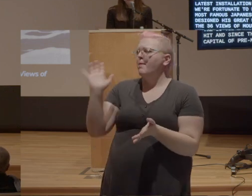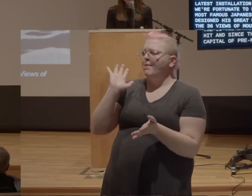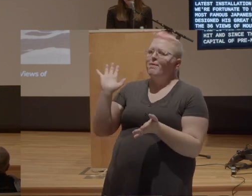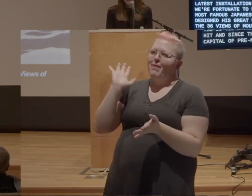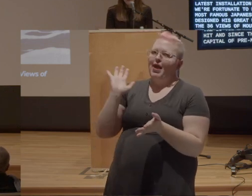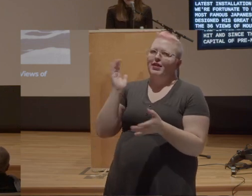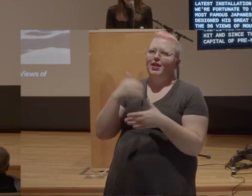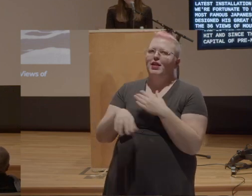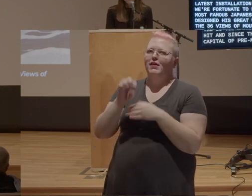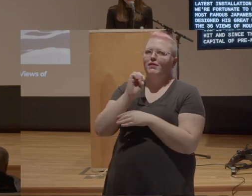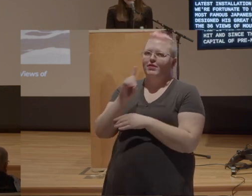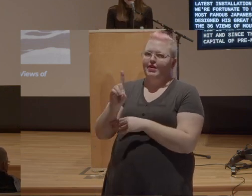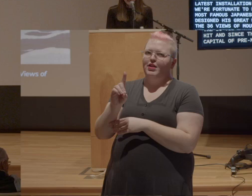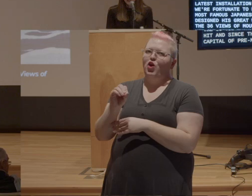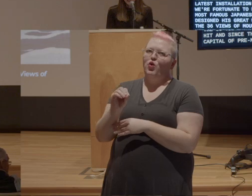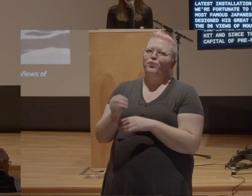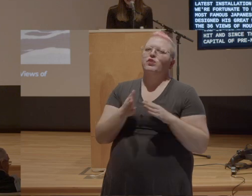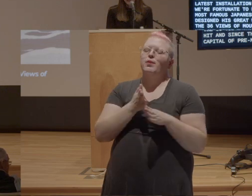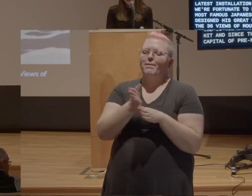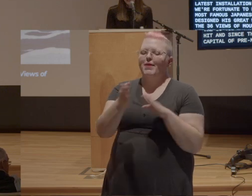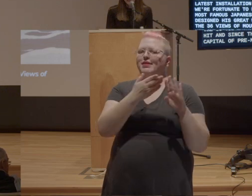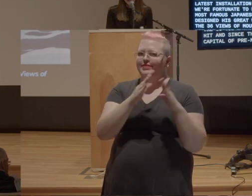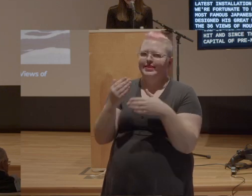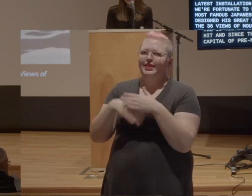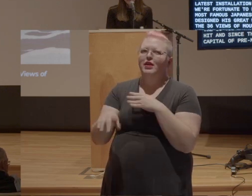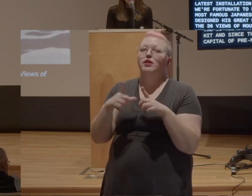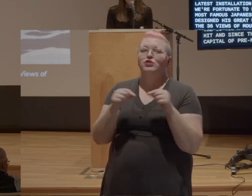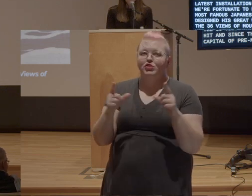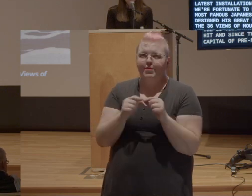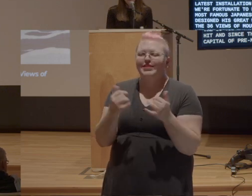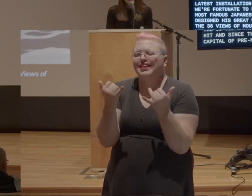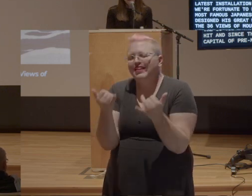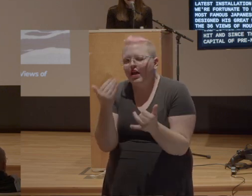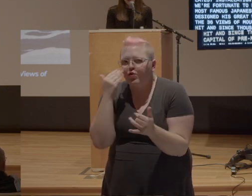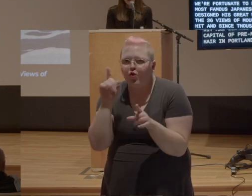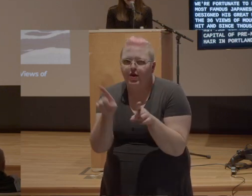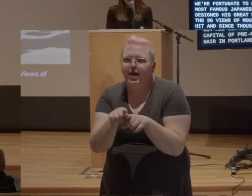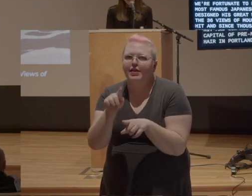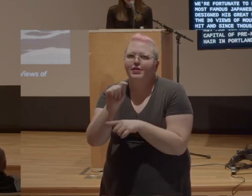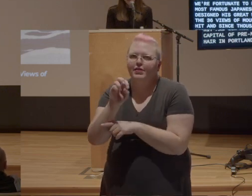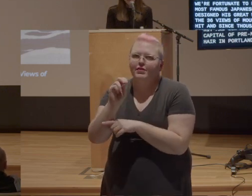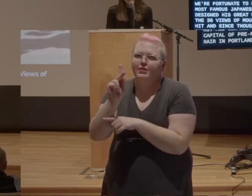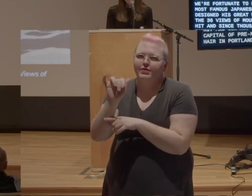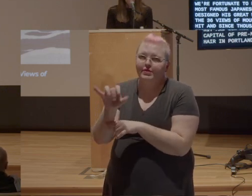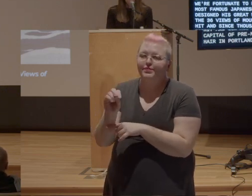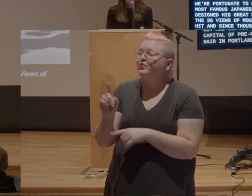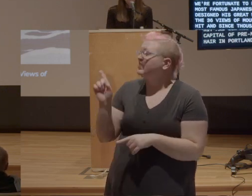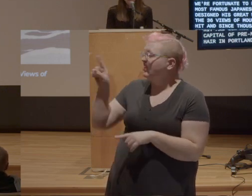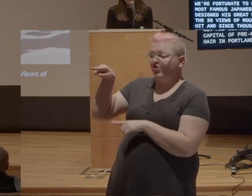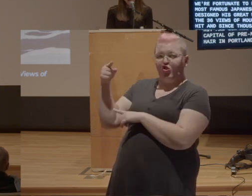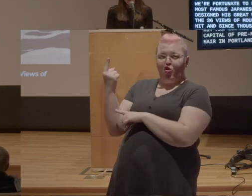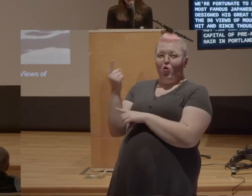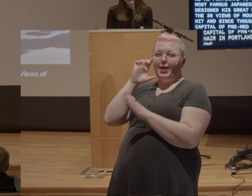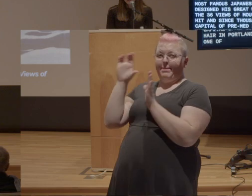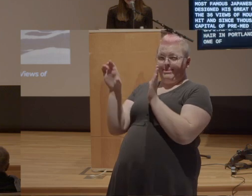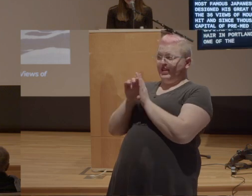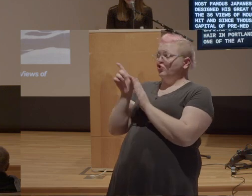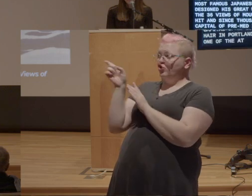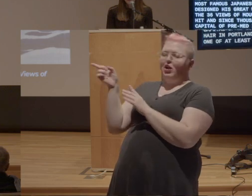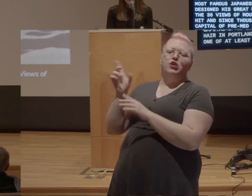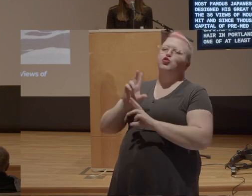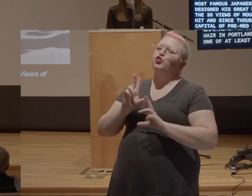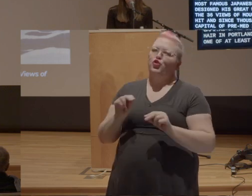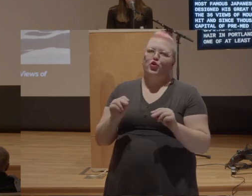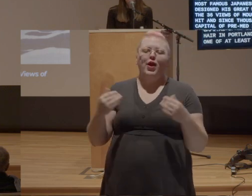Tokyo. As such, the print here in Portland is not a singular work, but is one of at least 100 copies that